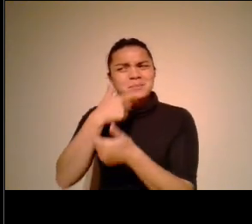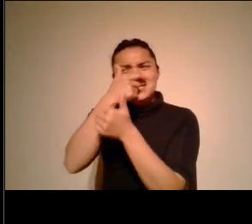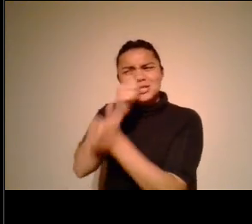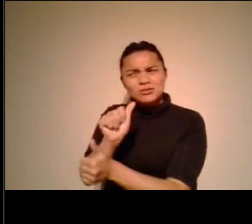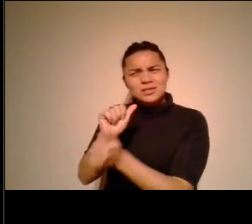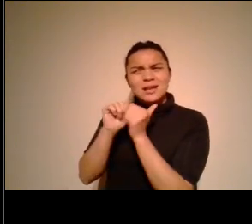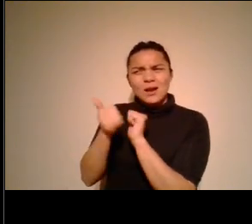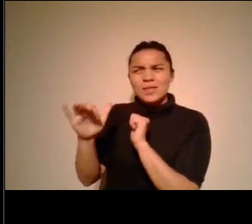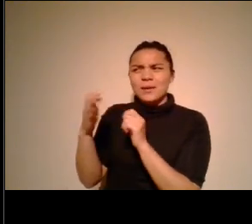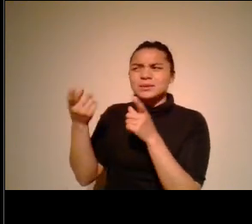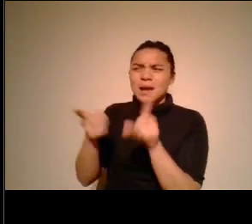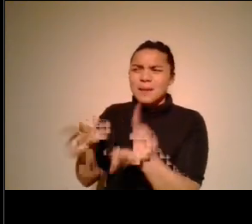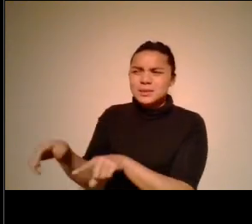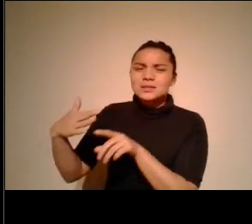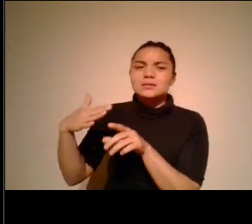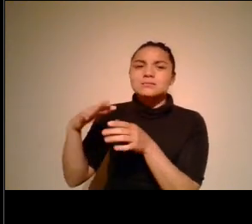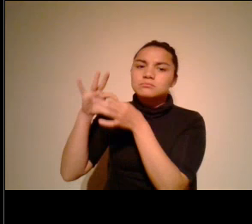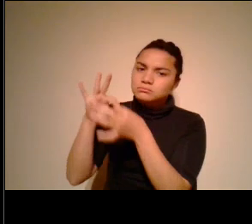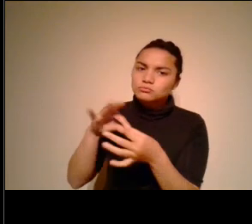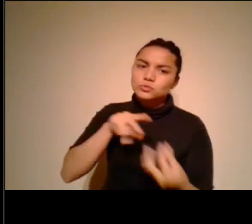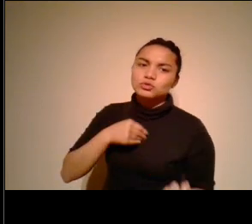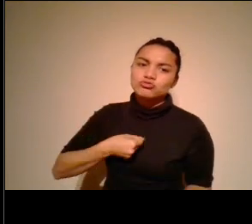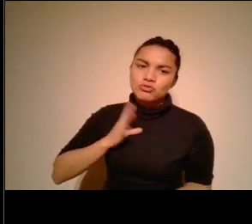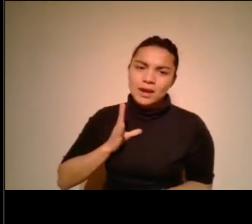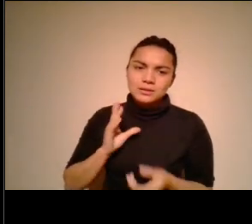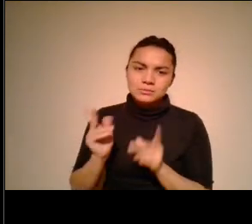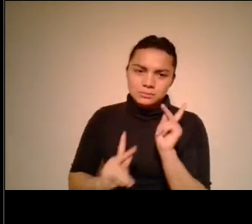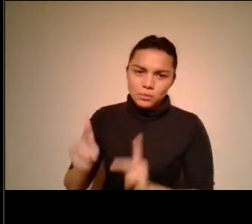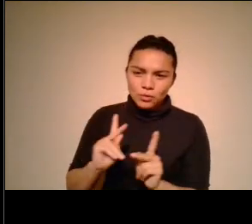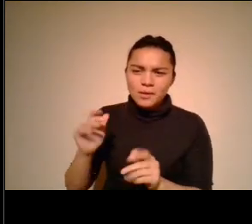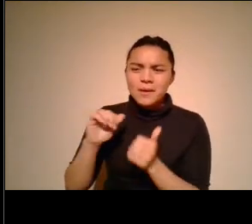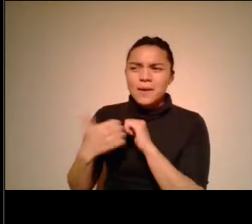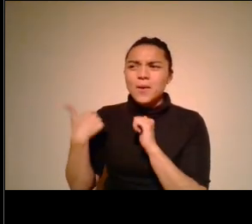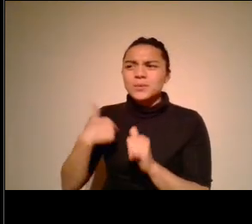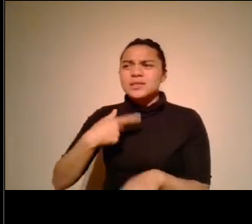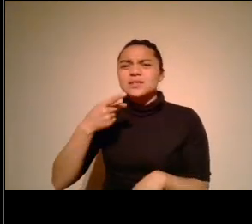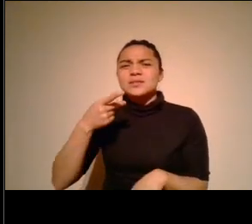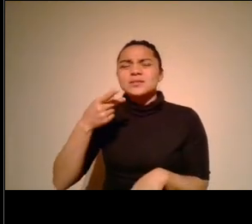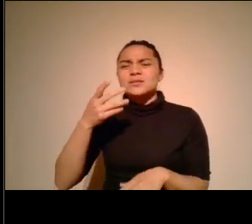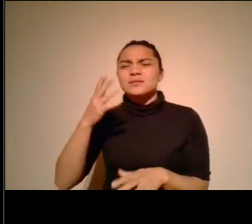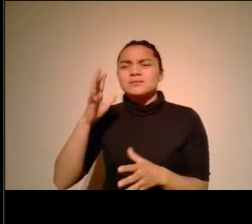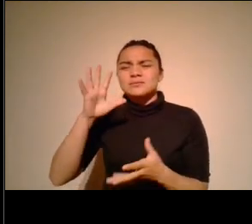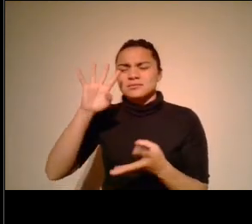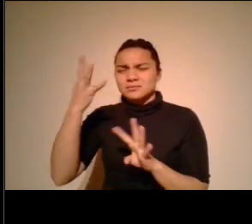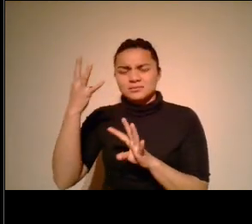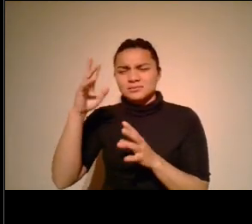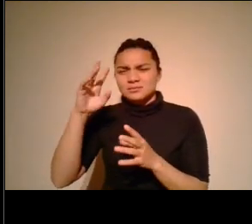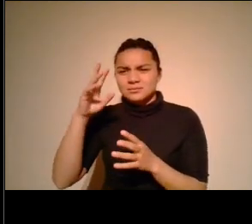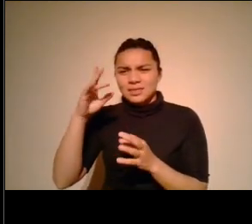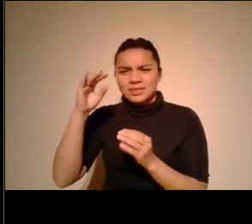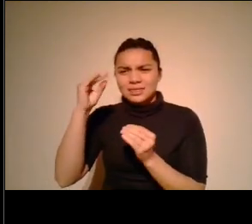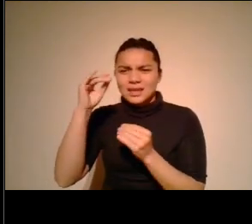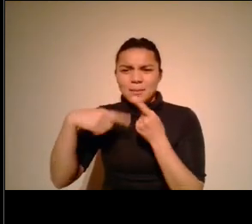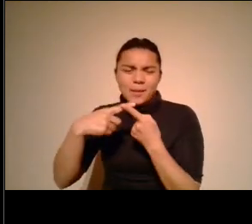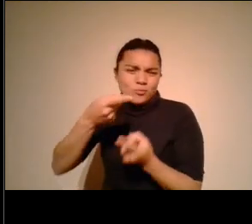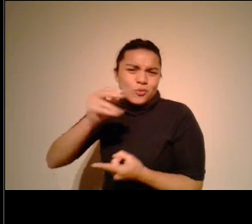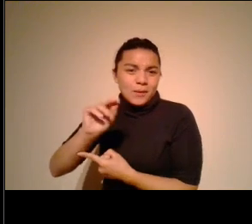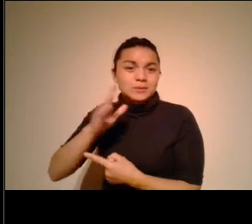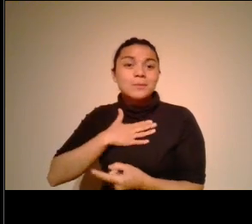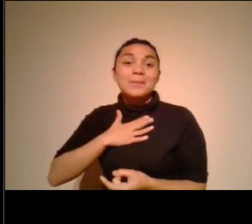specifically around trans people, and how pronouns sort of get socially negotiated. So my second big project